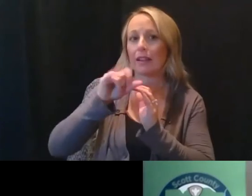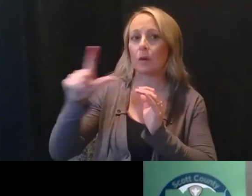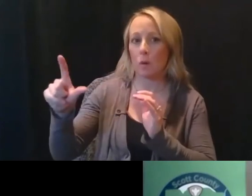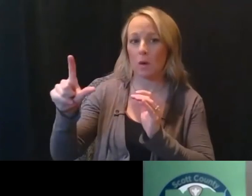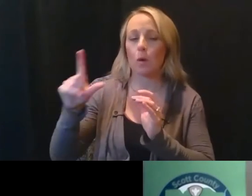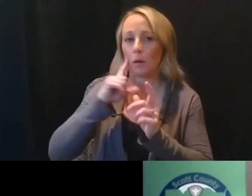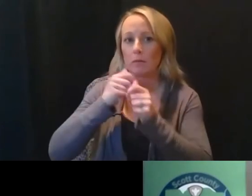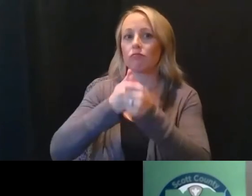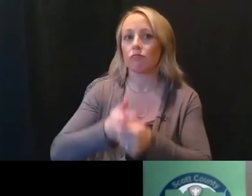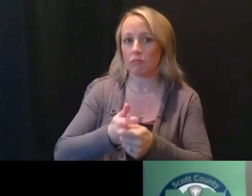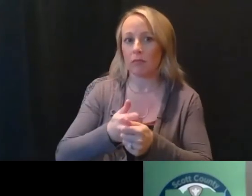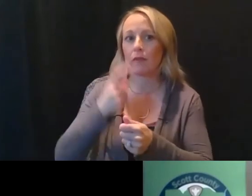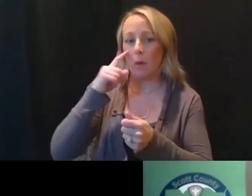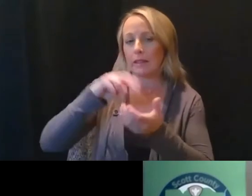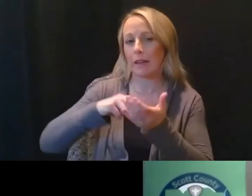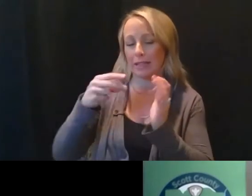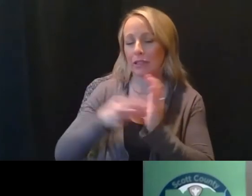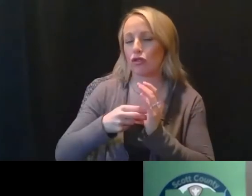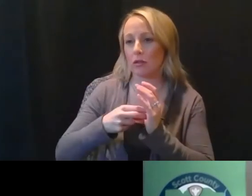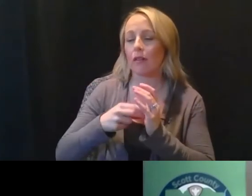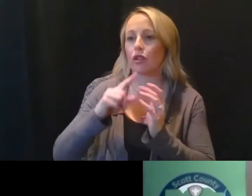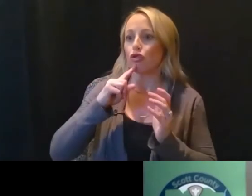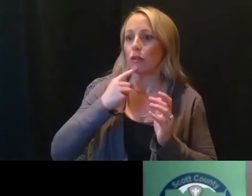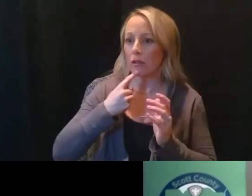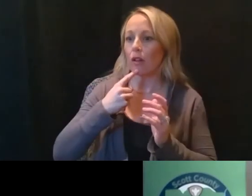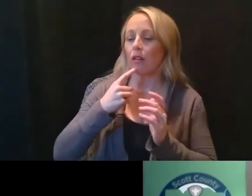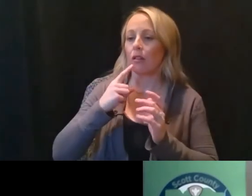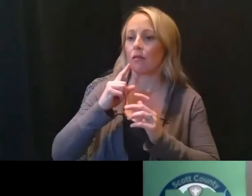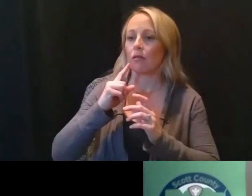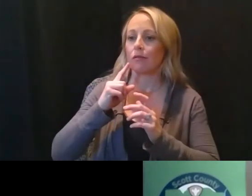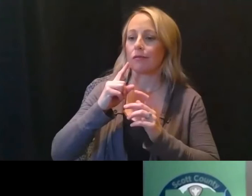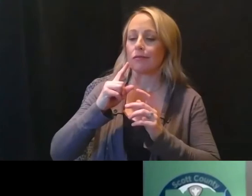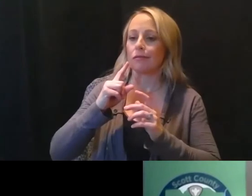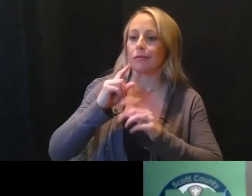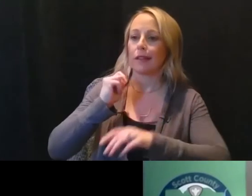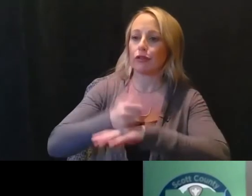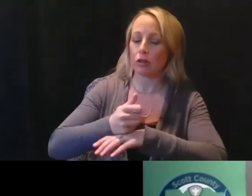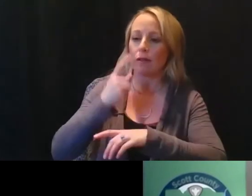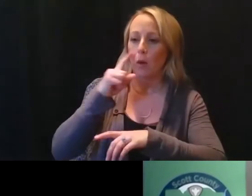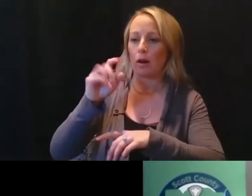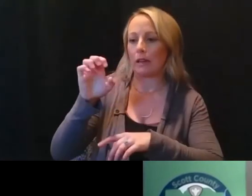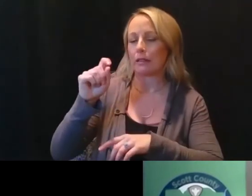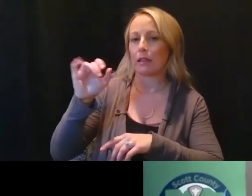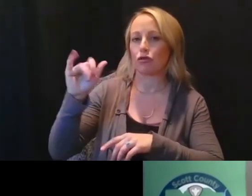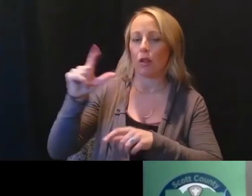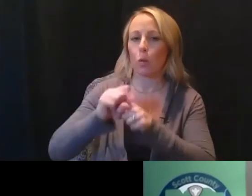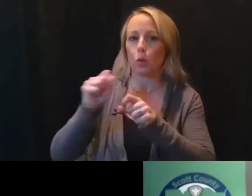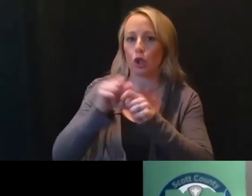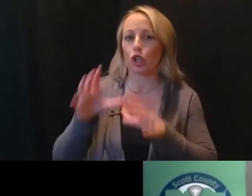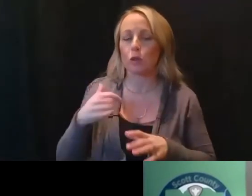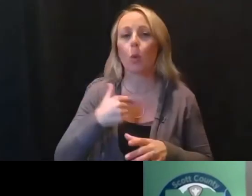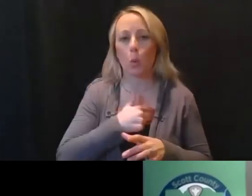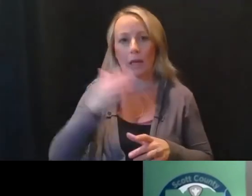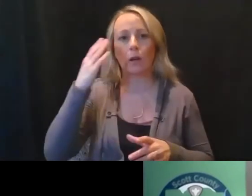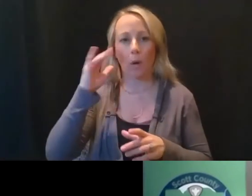with for the definitions of the critical infrastructure or essential workers. We do know that typically those have